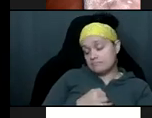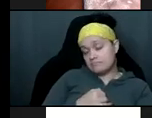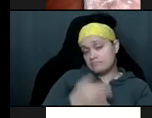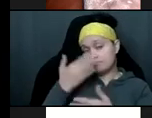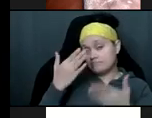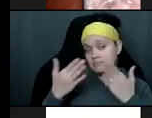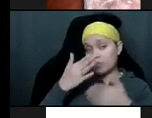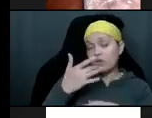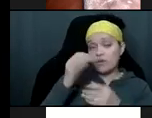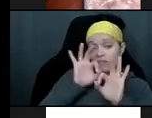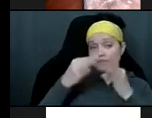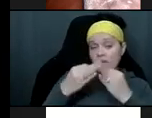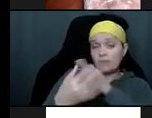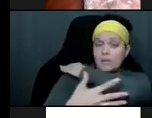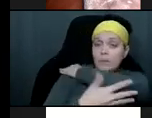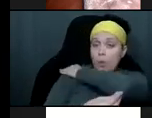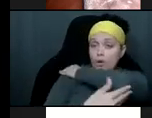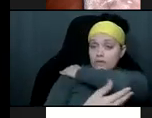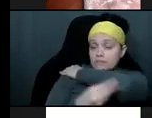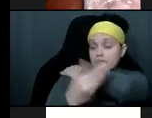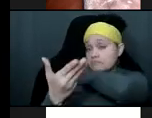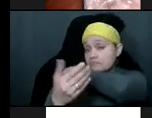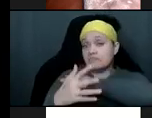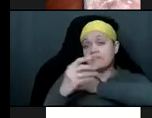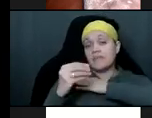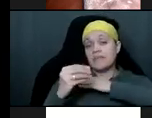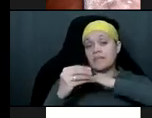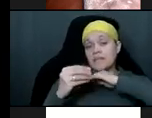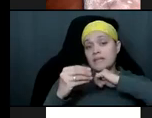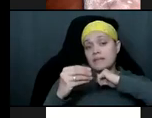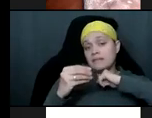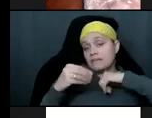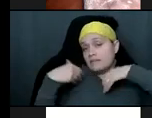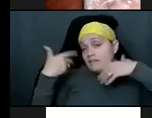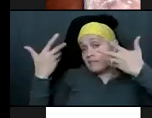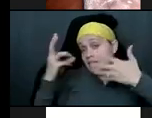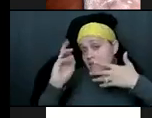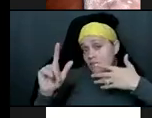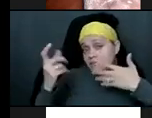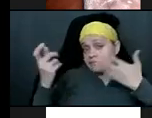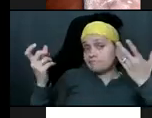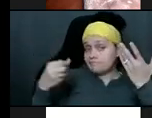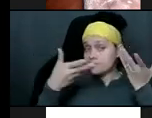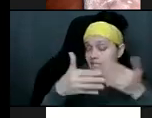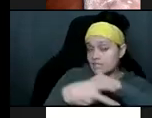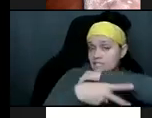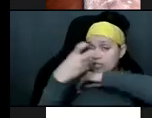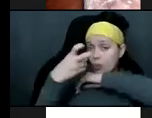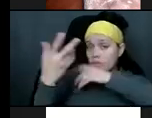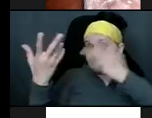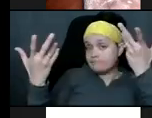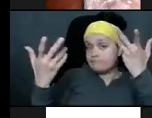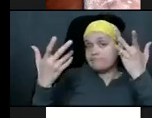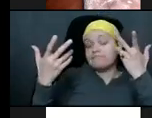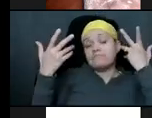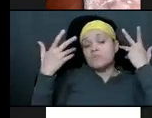Probably her family was poor, and well, yeah, she stole.